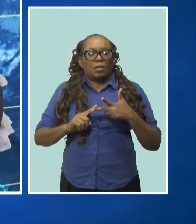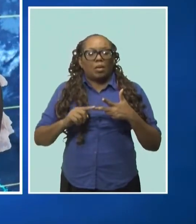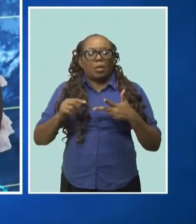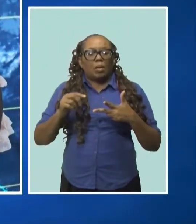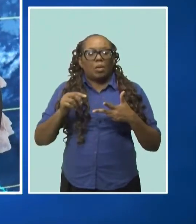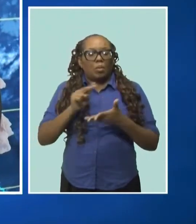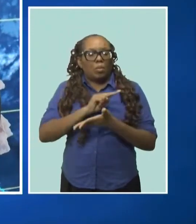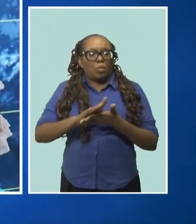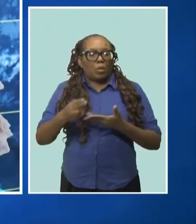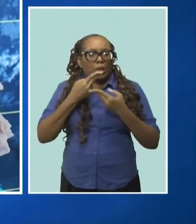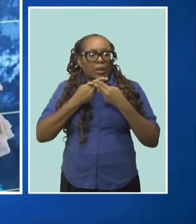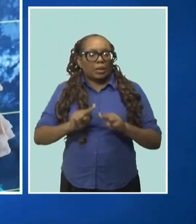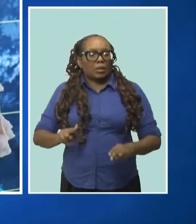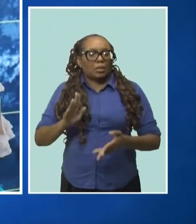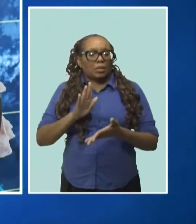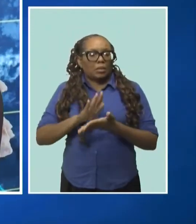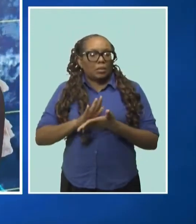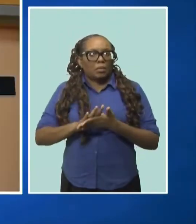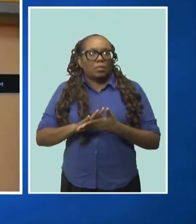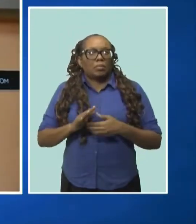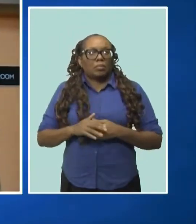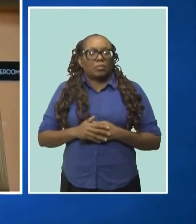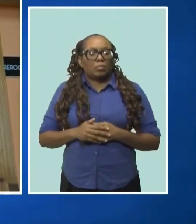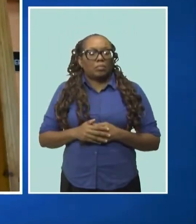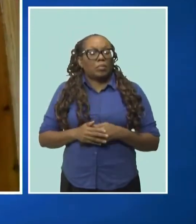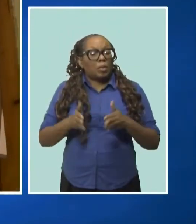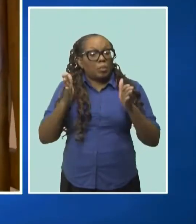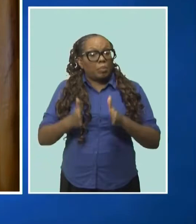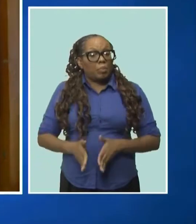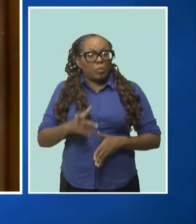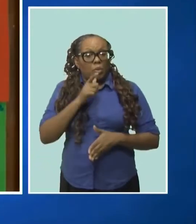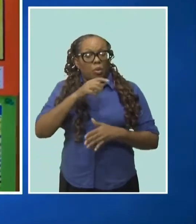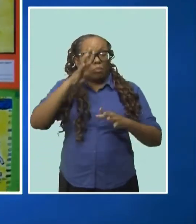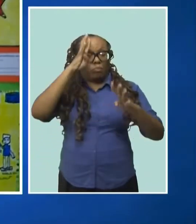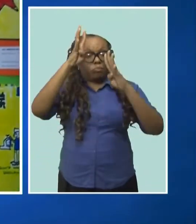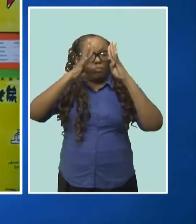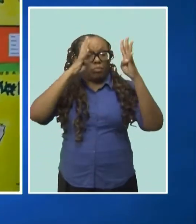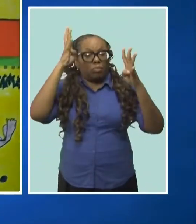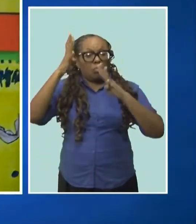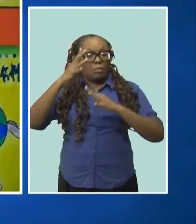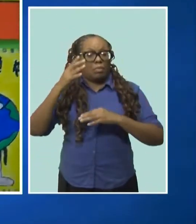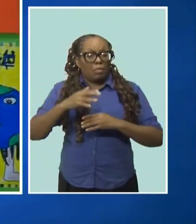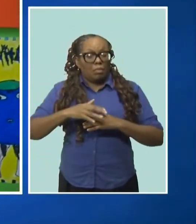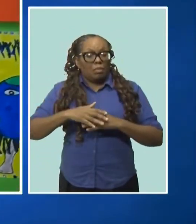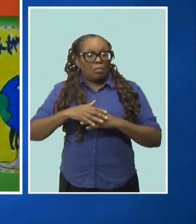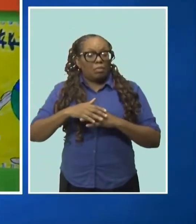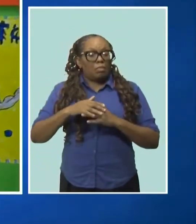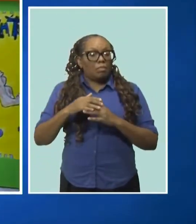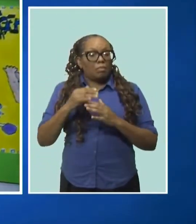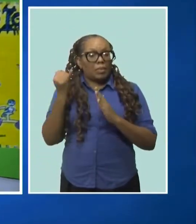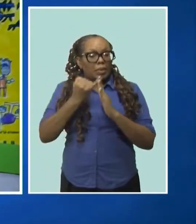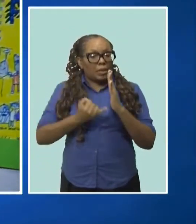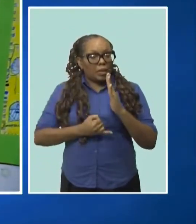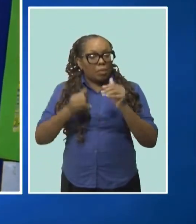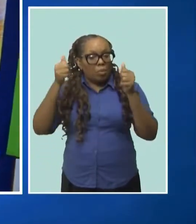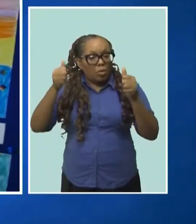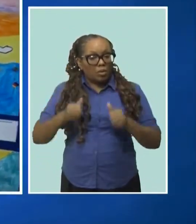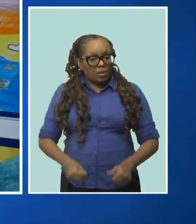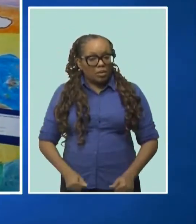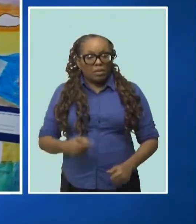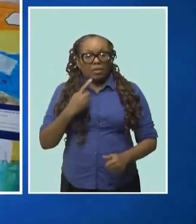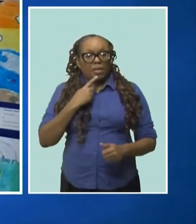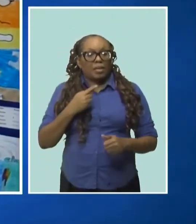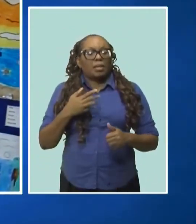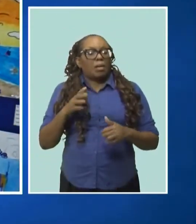third. Organizer of the poster competition, Tia Brown, said the participants, who were between the ages of 7 to 10, developed